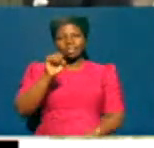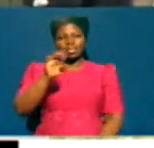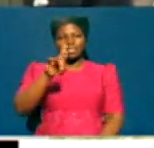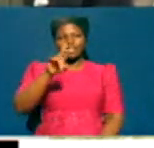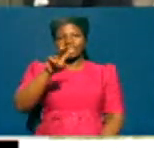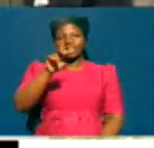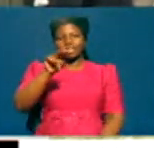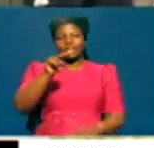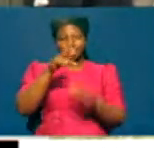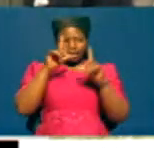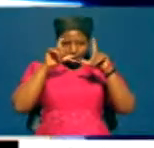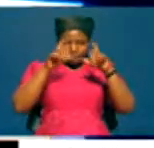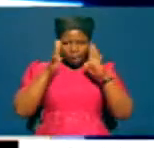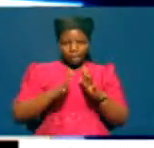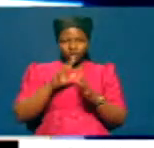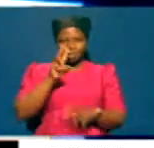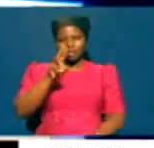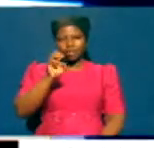Waweru.